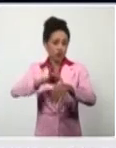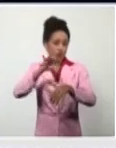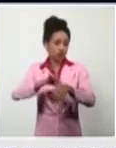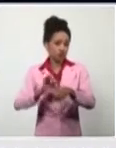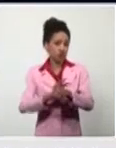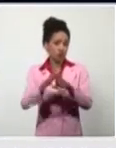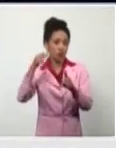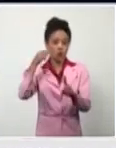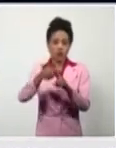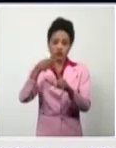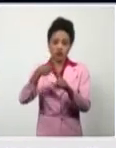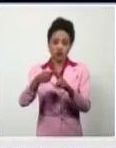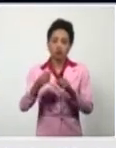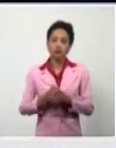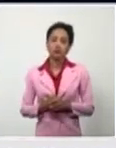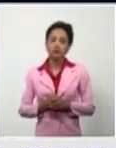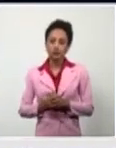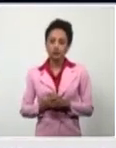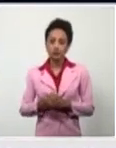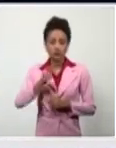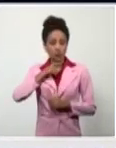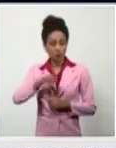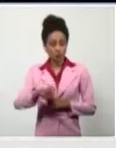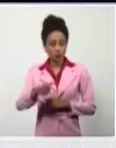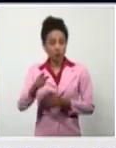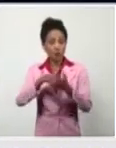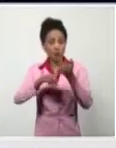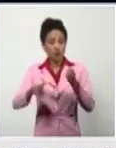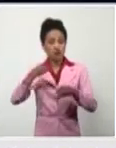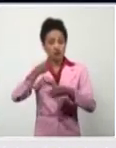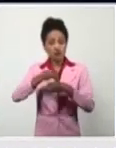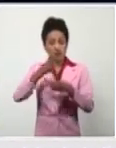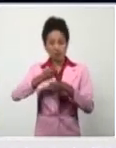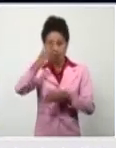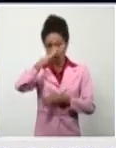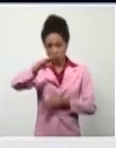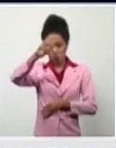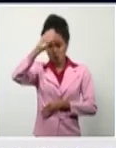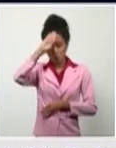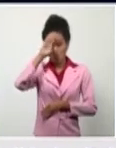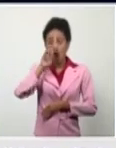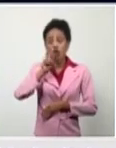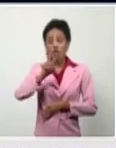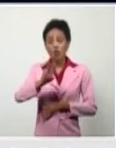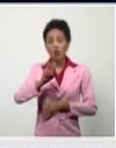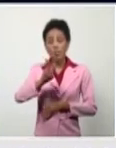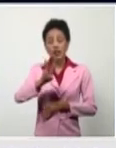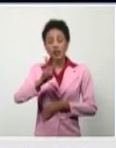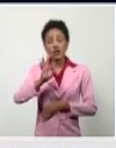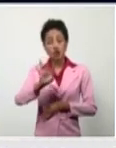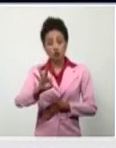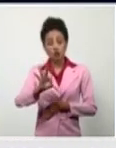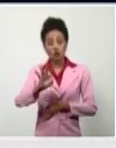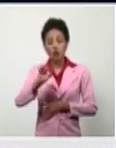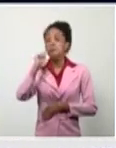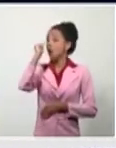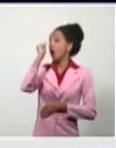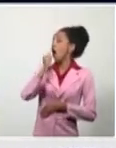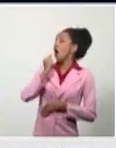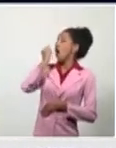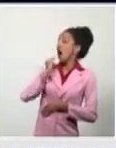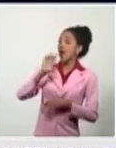contacts. Santiago de Cuba, for example, processed 228 samples